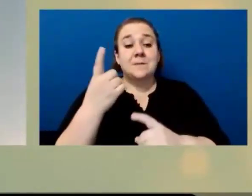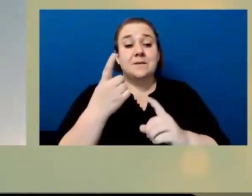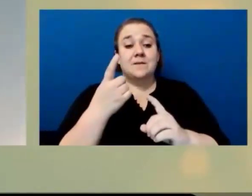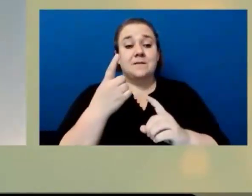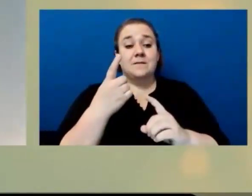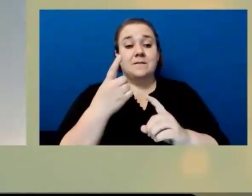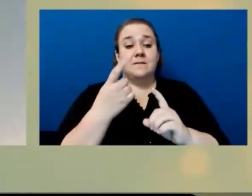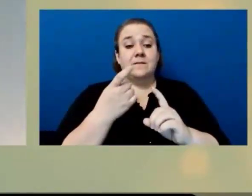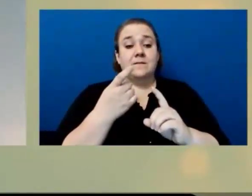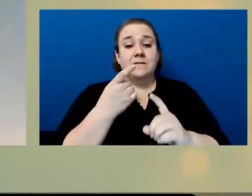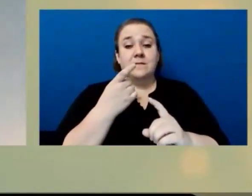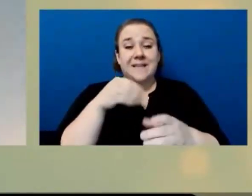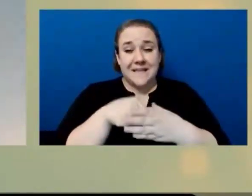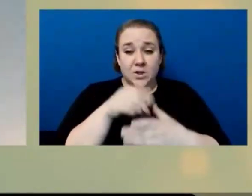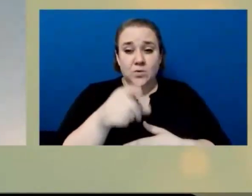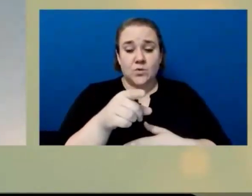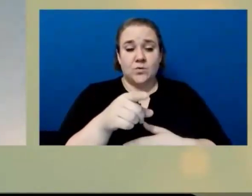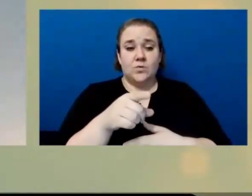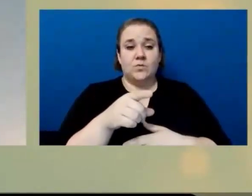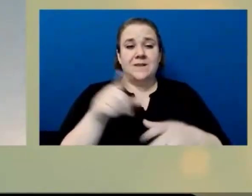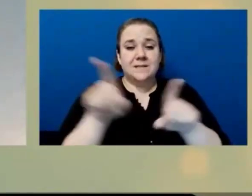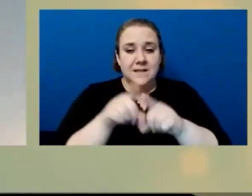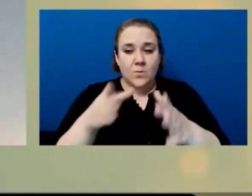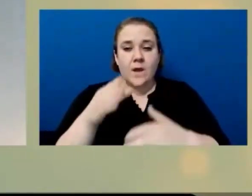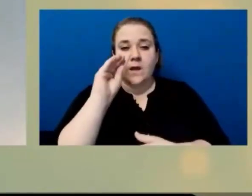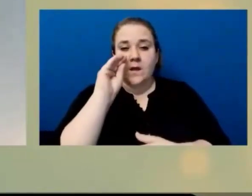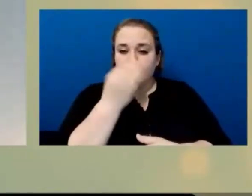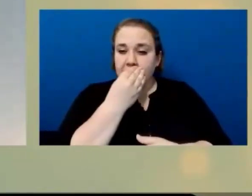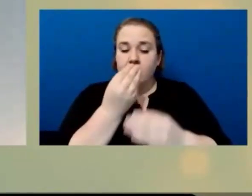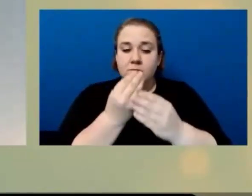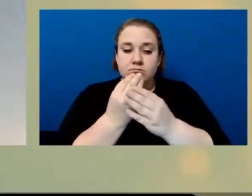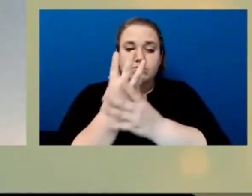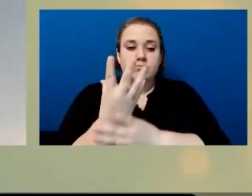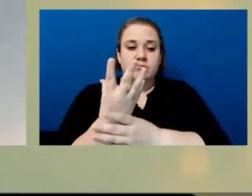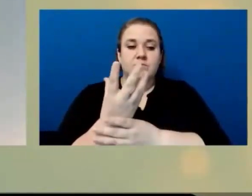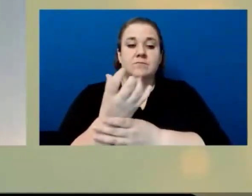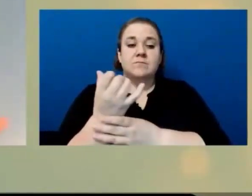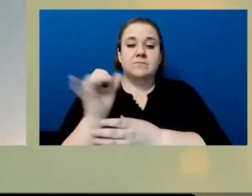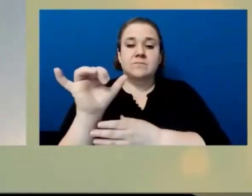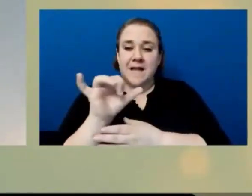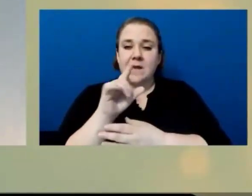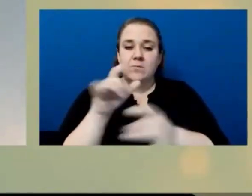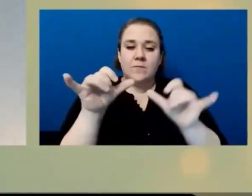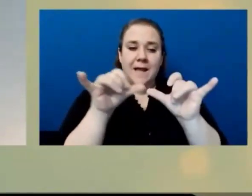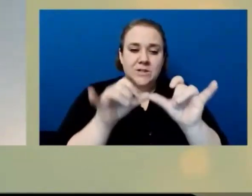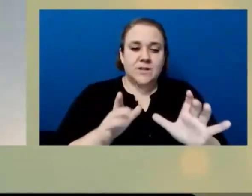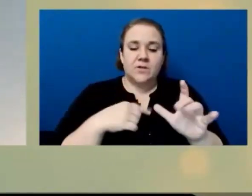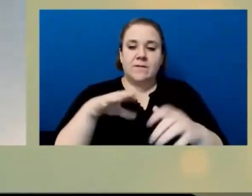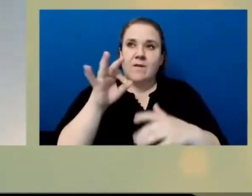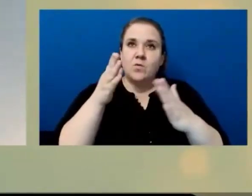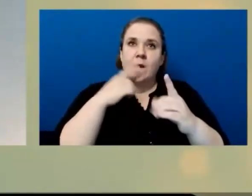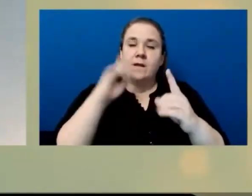All of life is woven thick, and that means we are each reflected in poetry and in prayer,